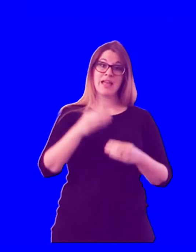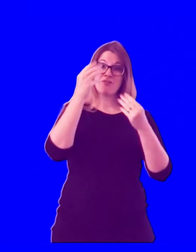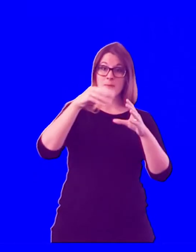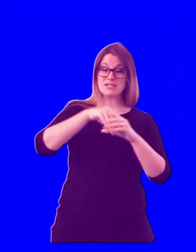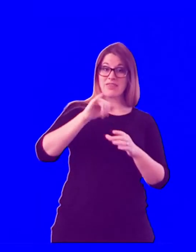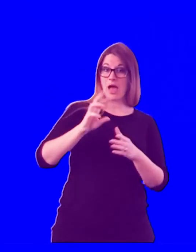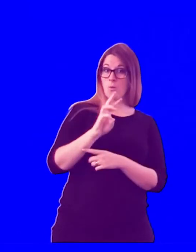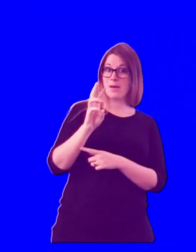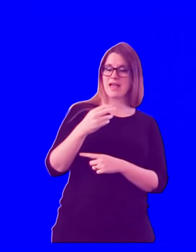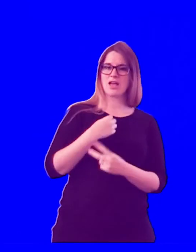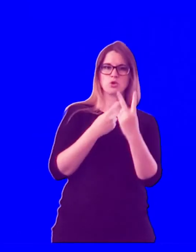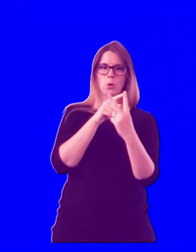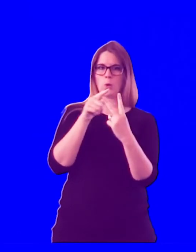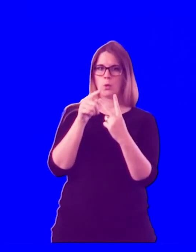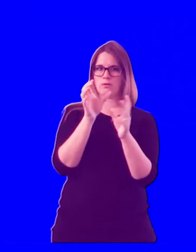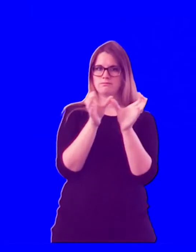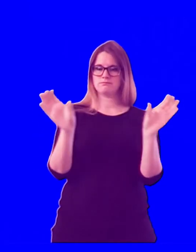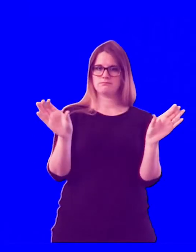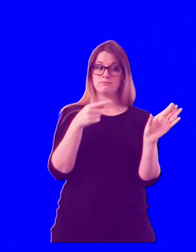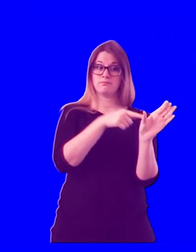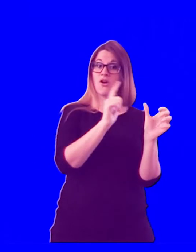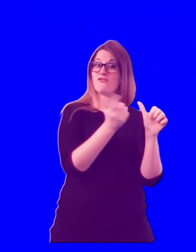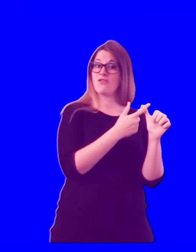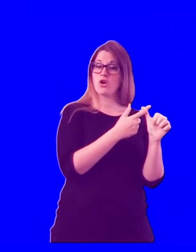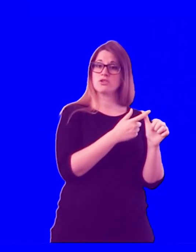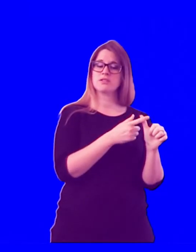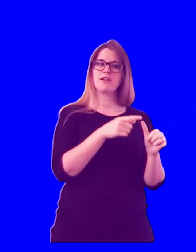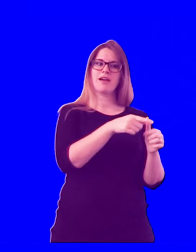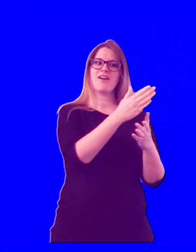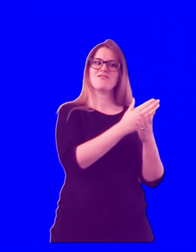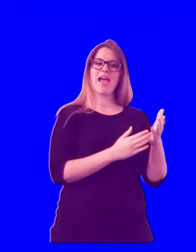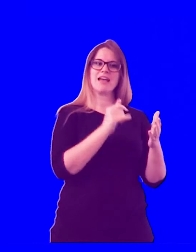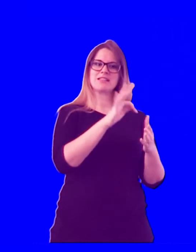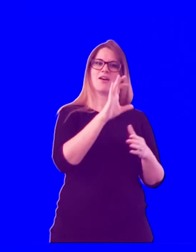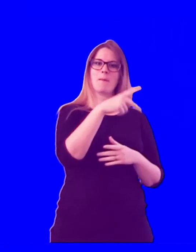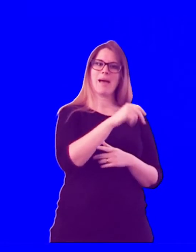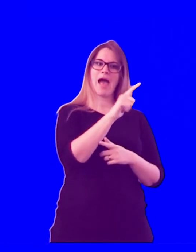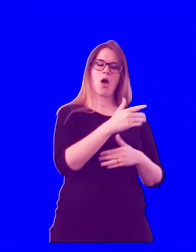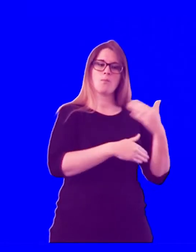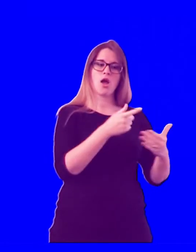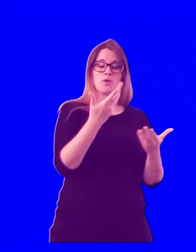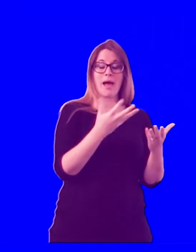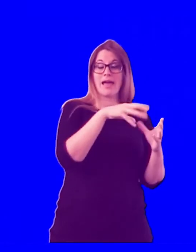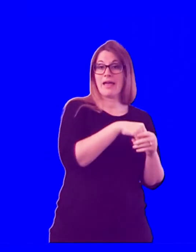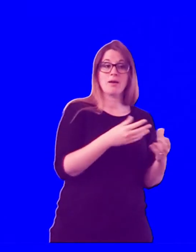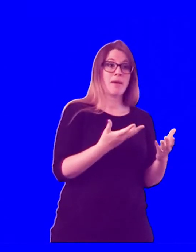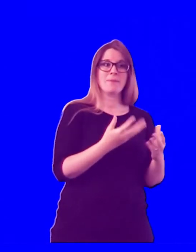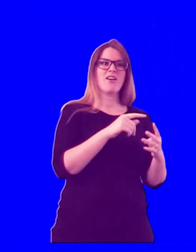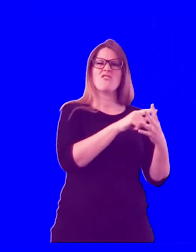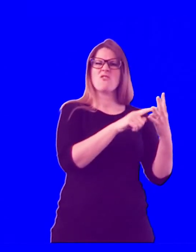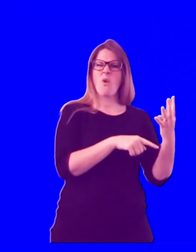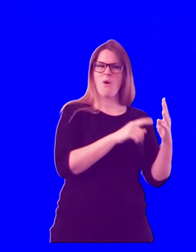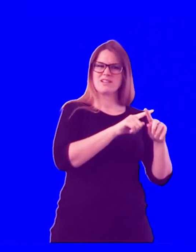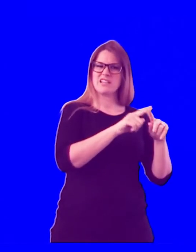website is broken down in two ways. First, it's broken down by the phase of the PAL process that you might be in, which includes 4 different